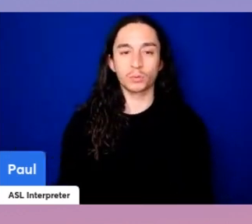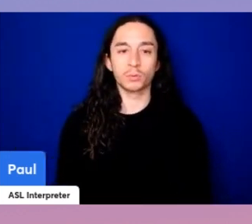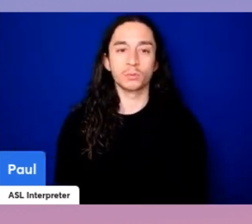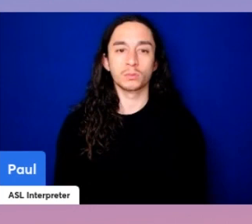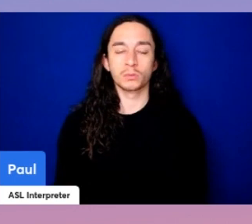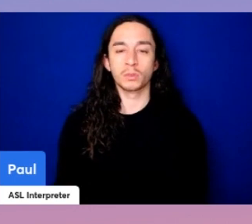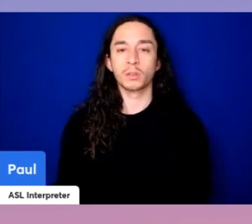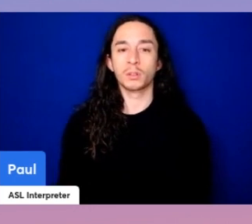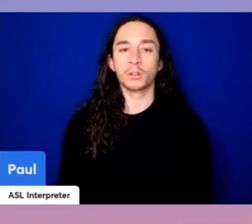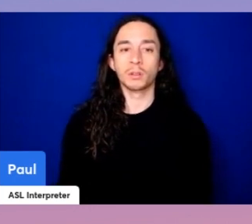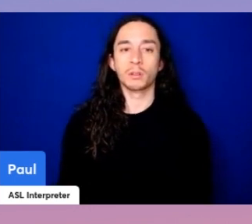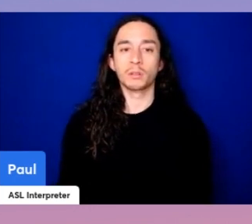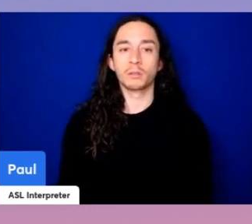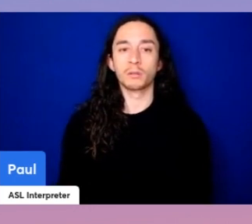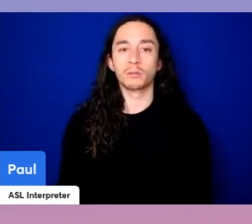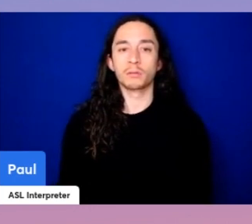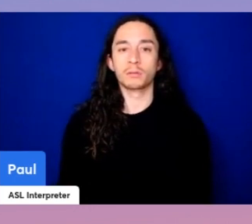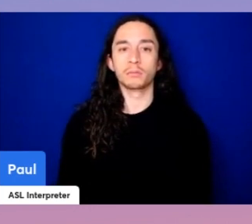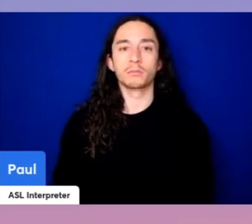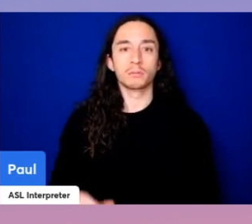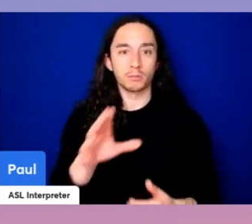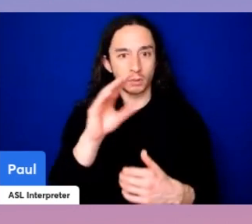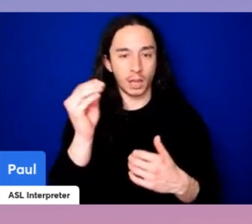I will break the testing.